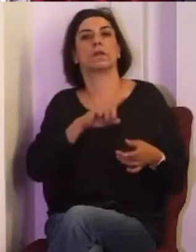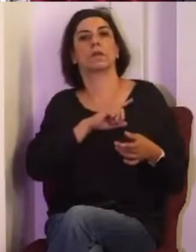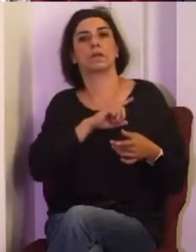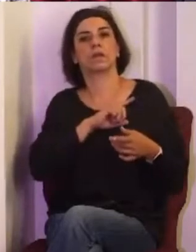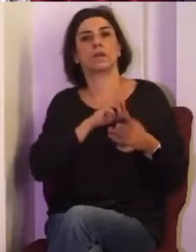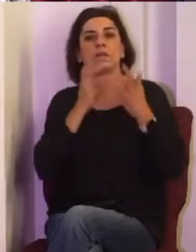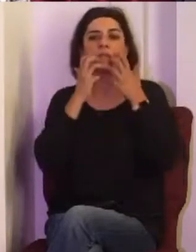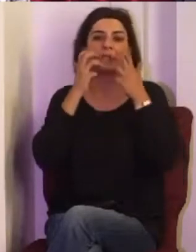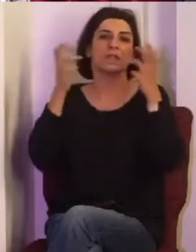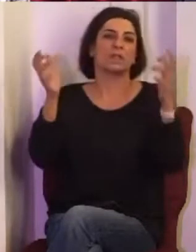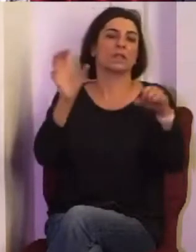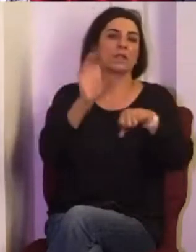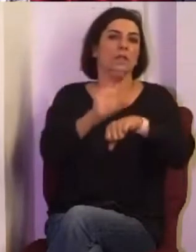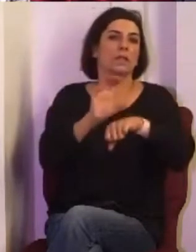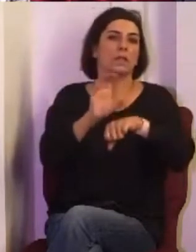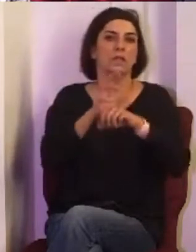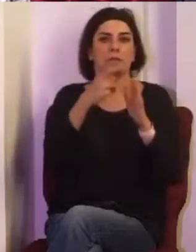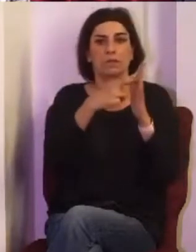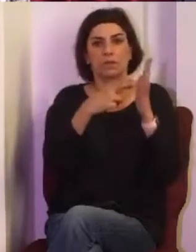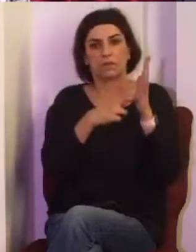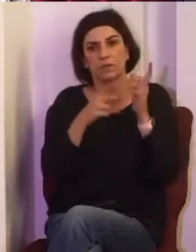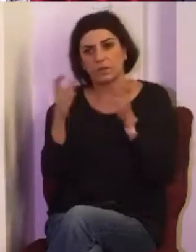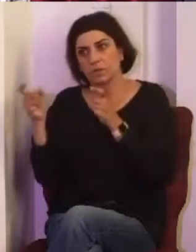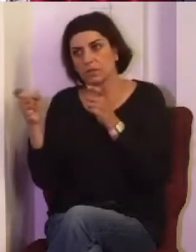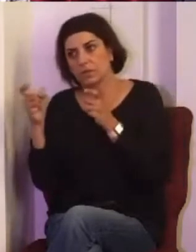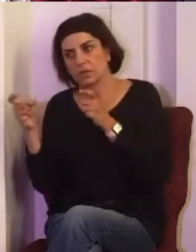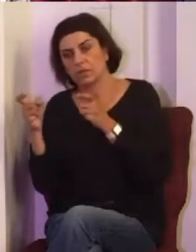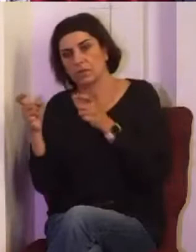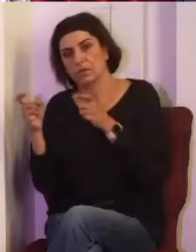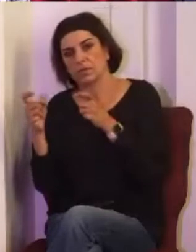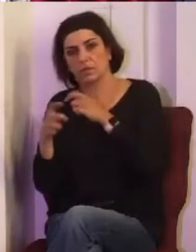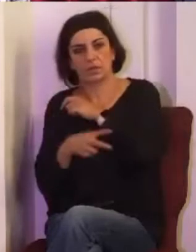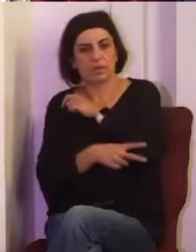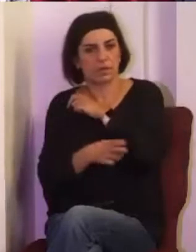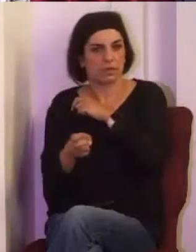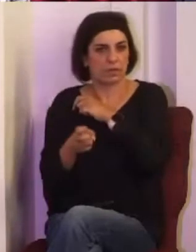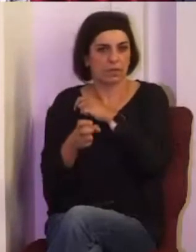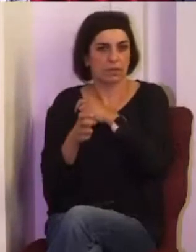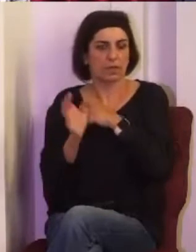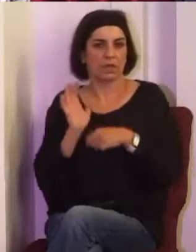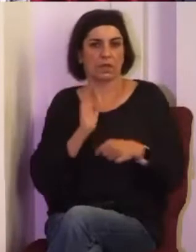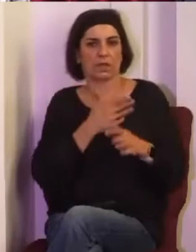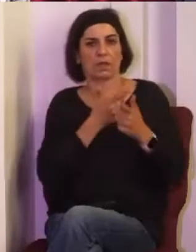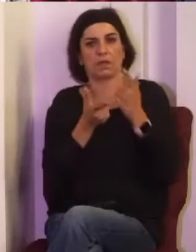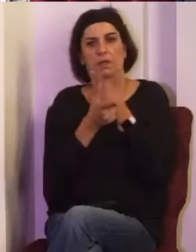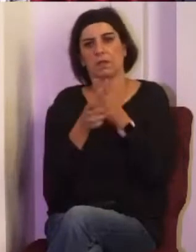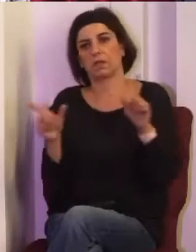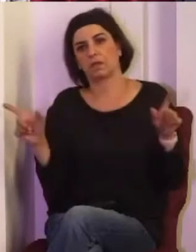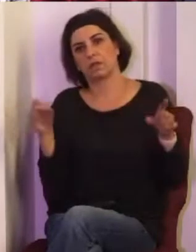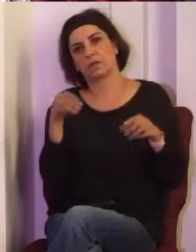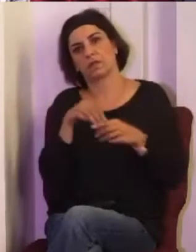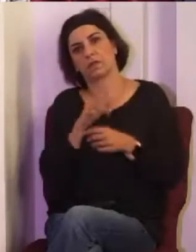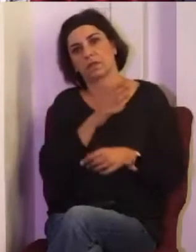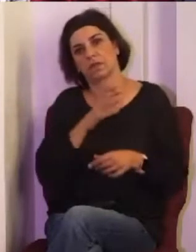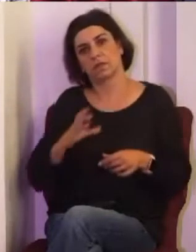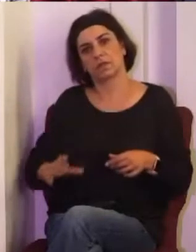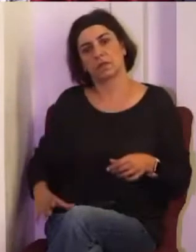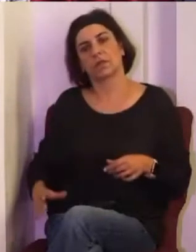with rules and regulations that robbed us of our liberties in Christ?